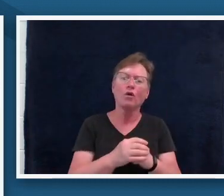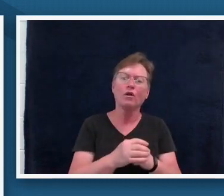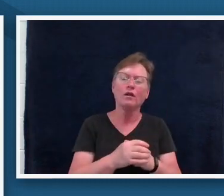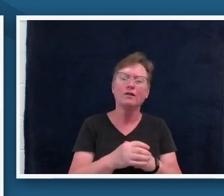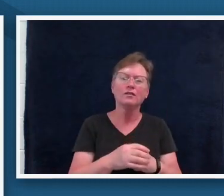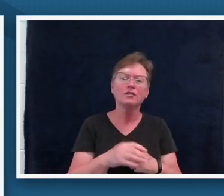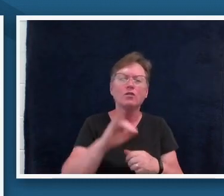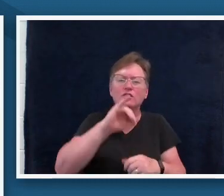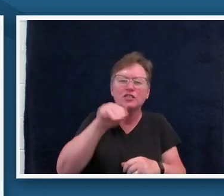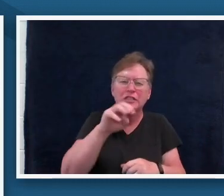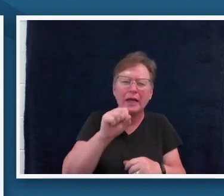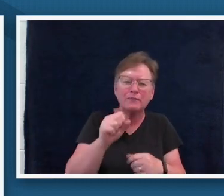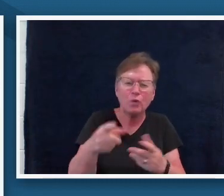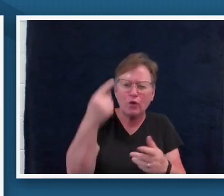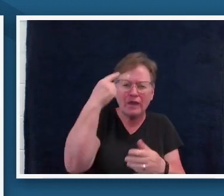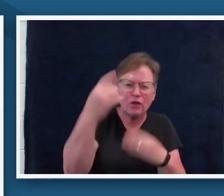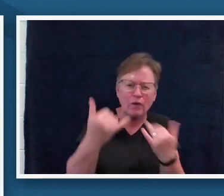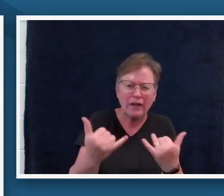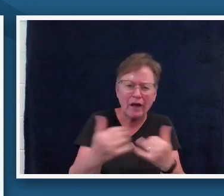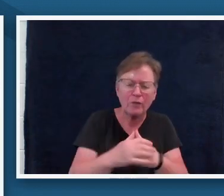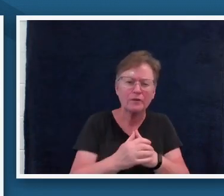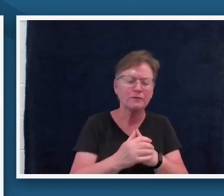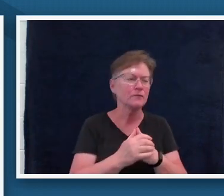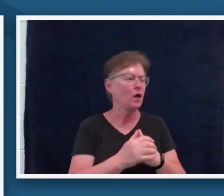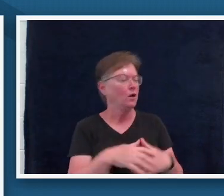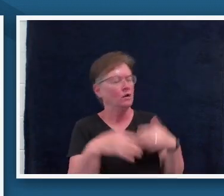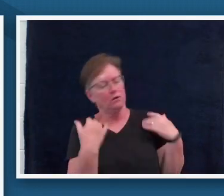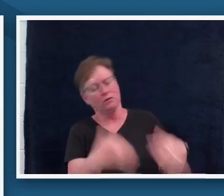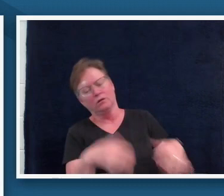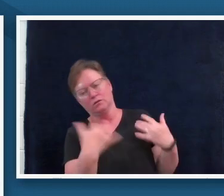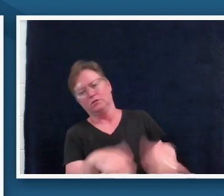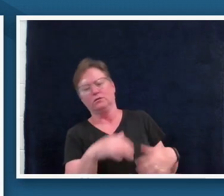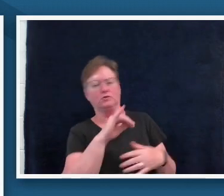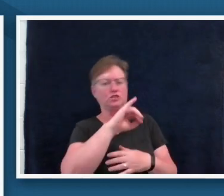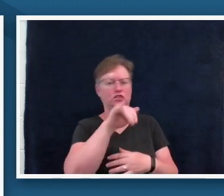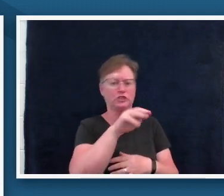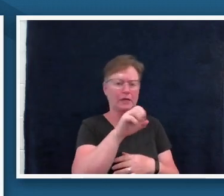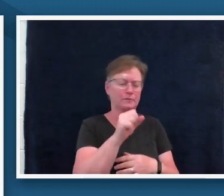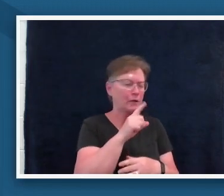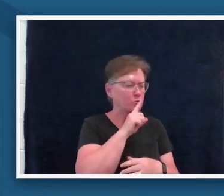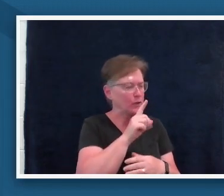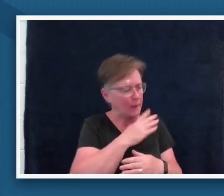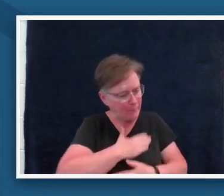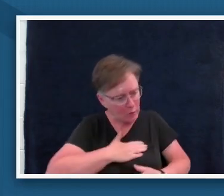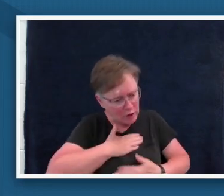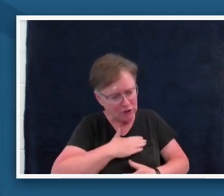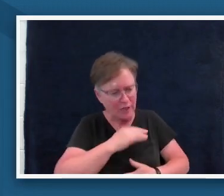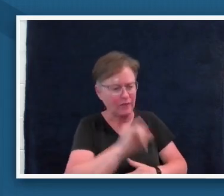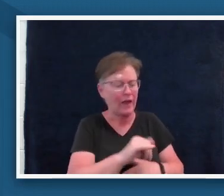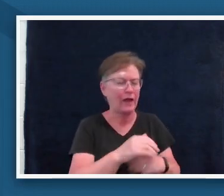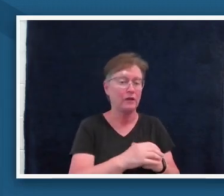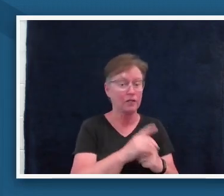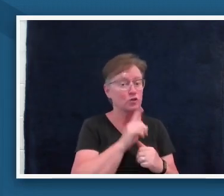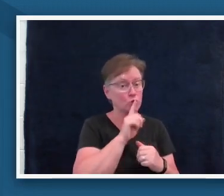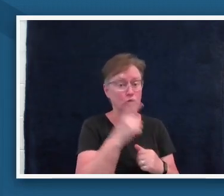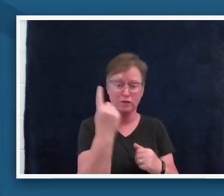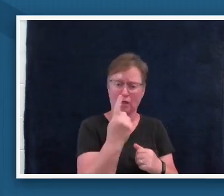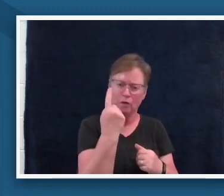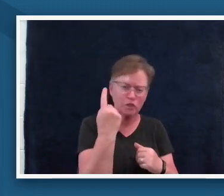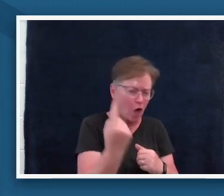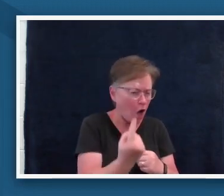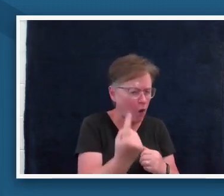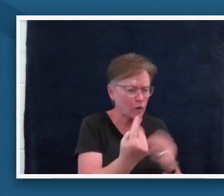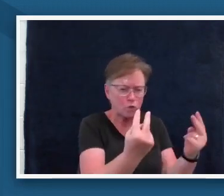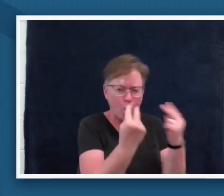now? Yeah, that is so powerful. It is so powerful. I really appreciate that. And it is true. Someone's always watching. And so